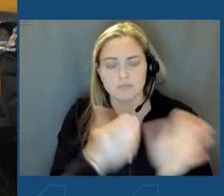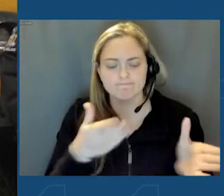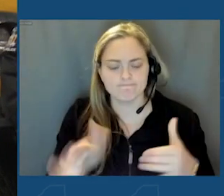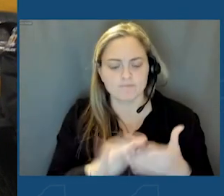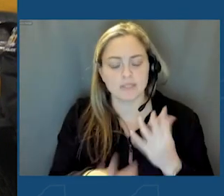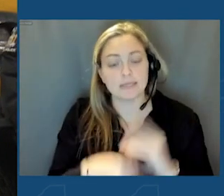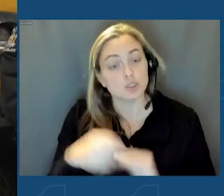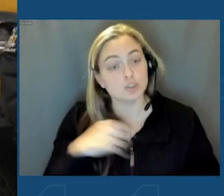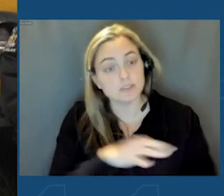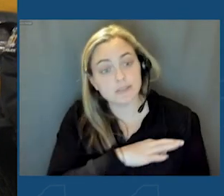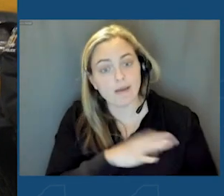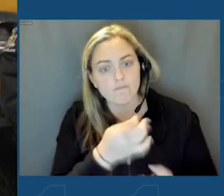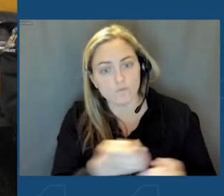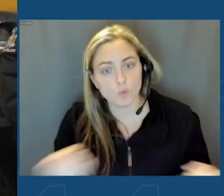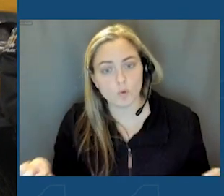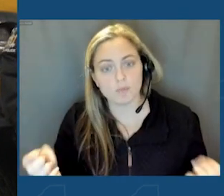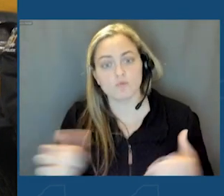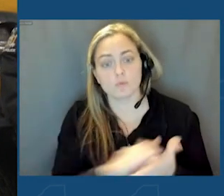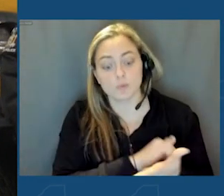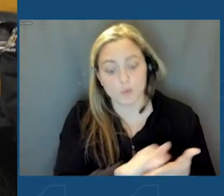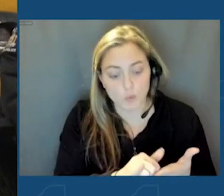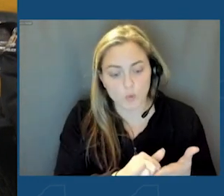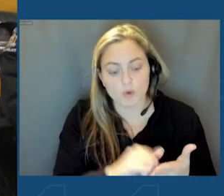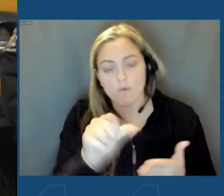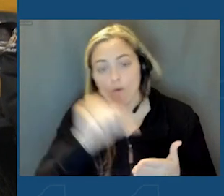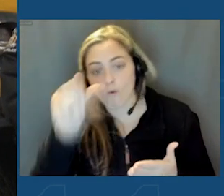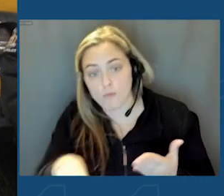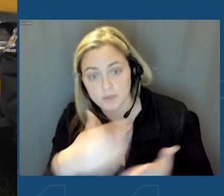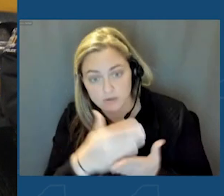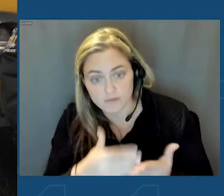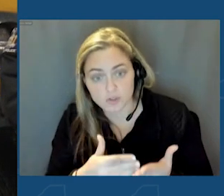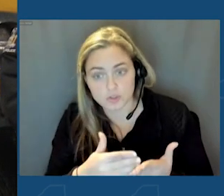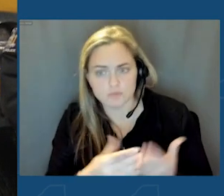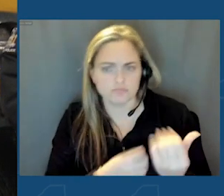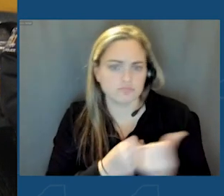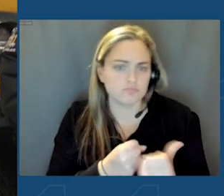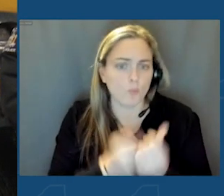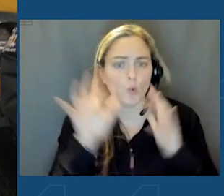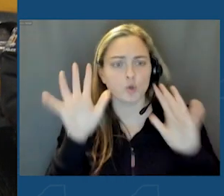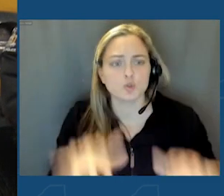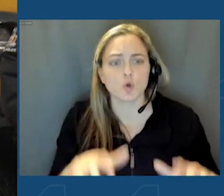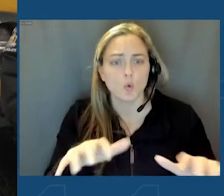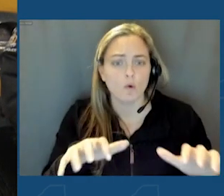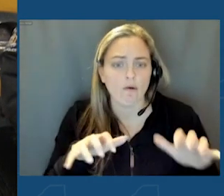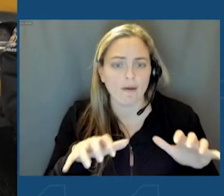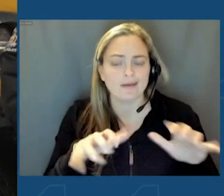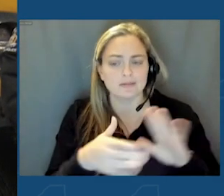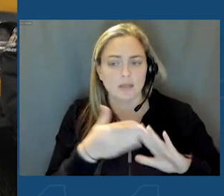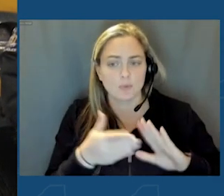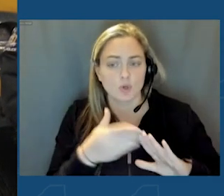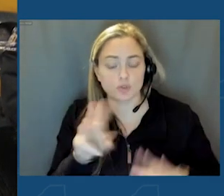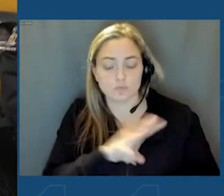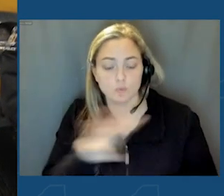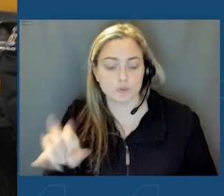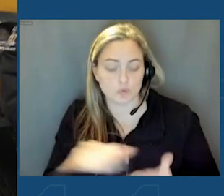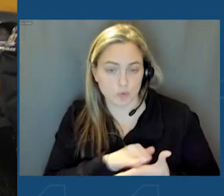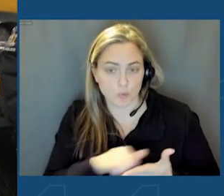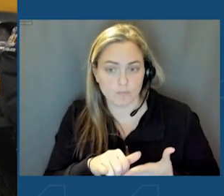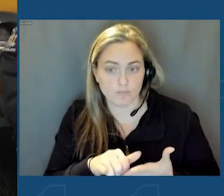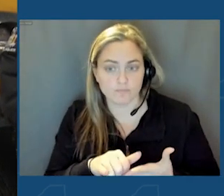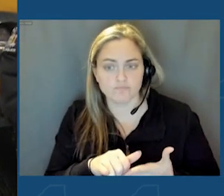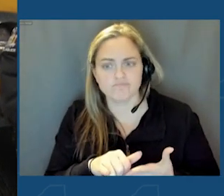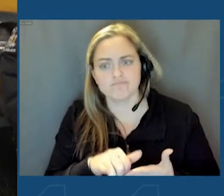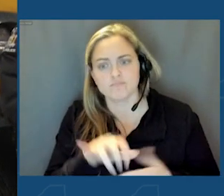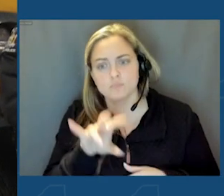staff and equipment from its New York and Albany divisions to support snow night and Ice operations in Western New York we have over